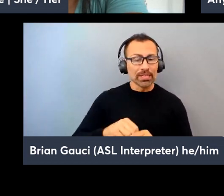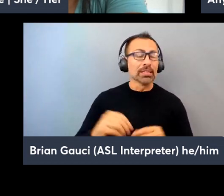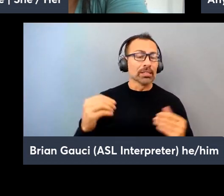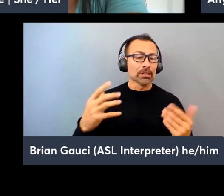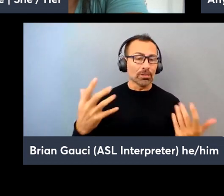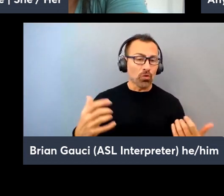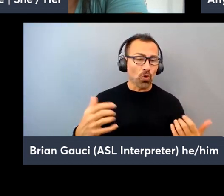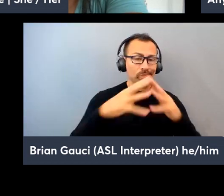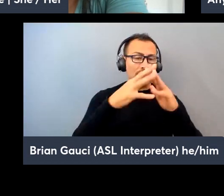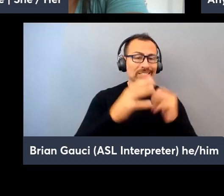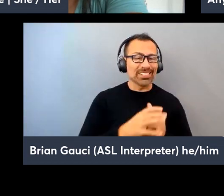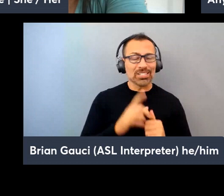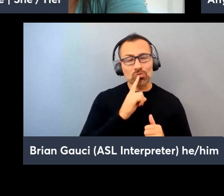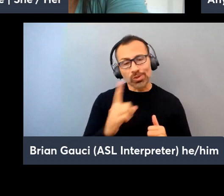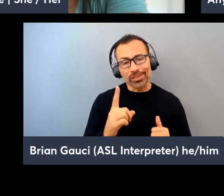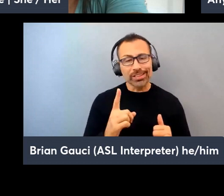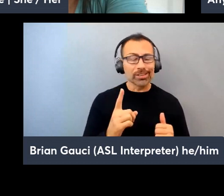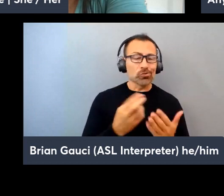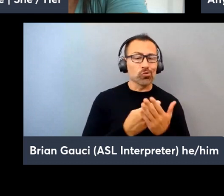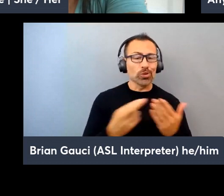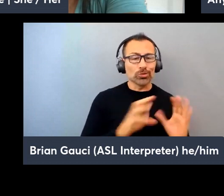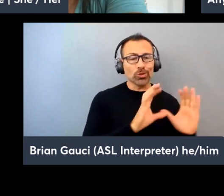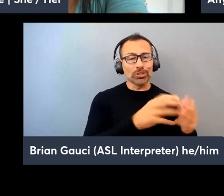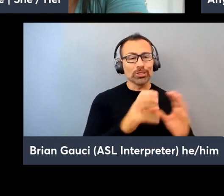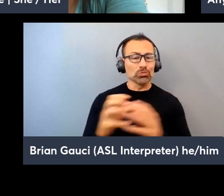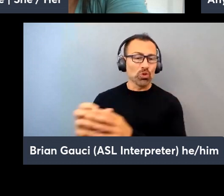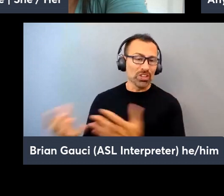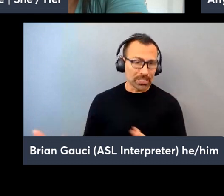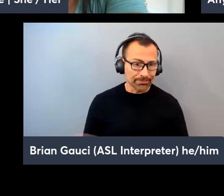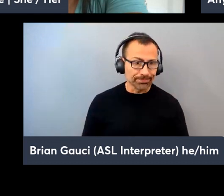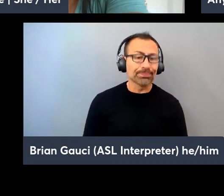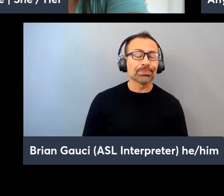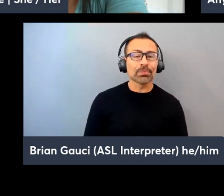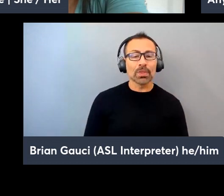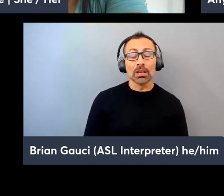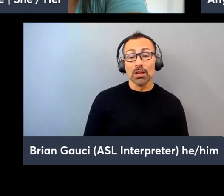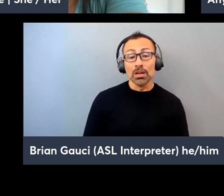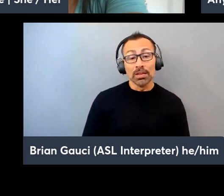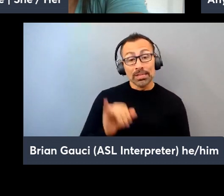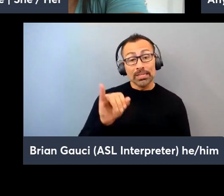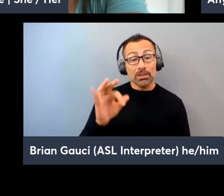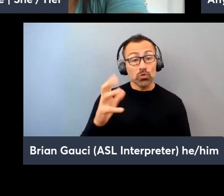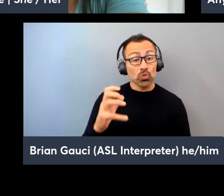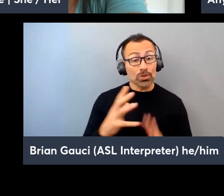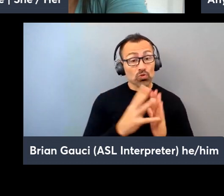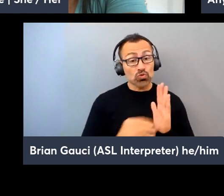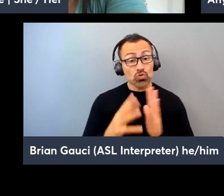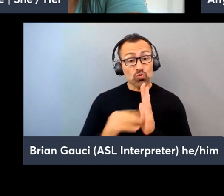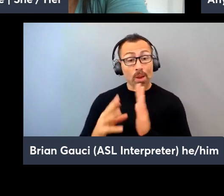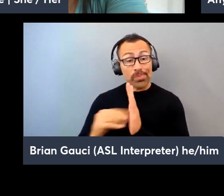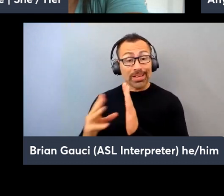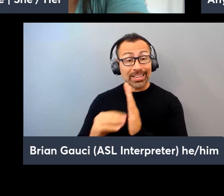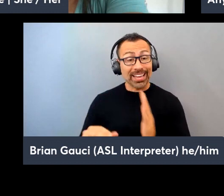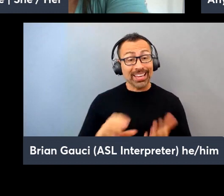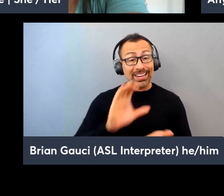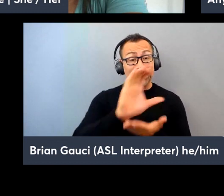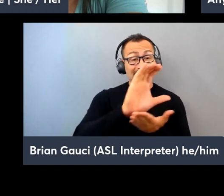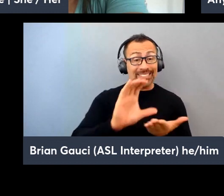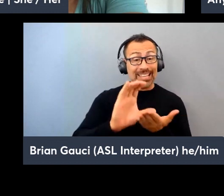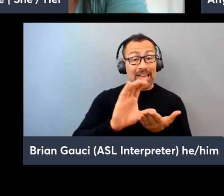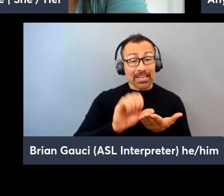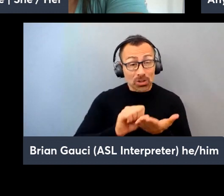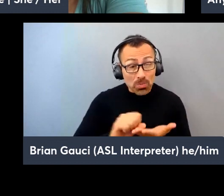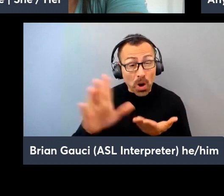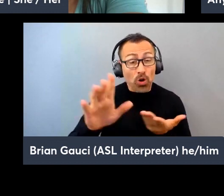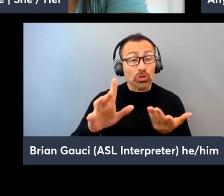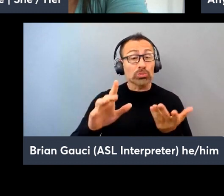of resources. Now, what if you want to replicate the stack into multiple accounts and multiple regions? A